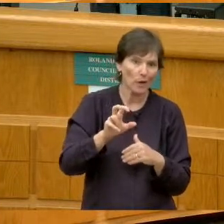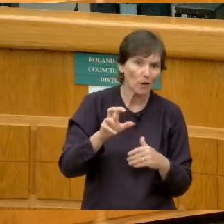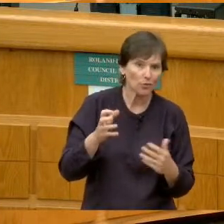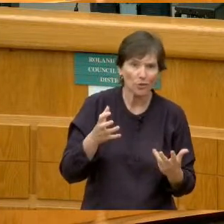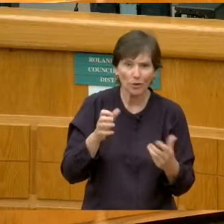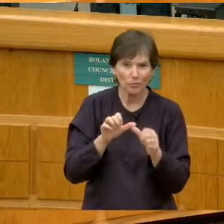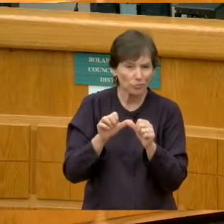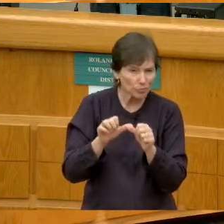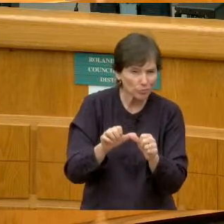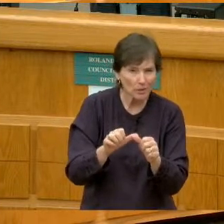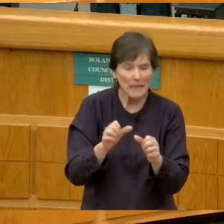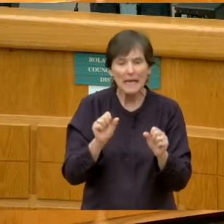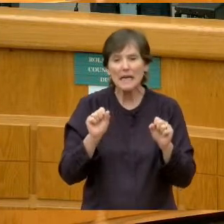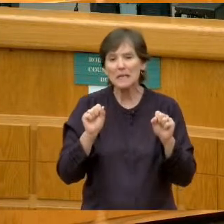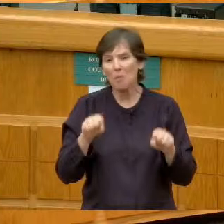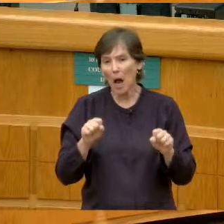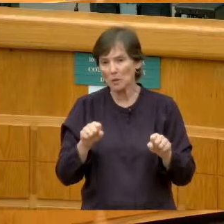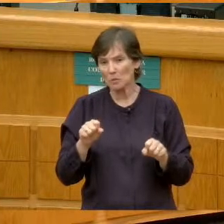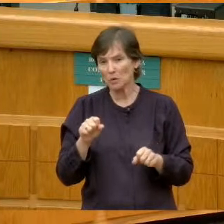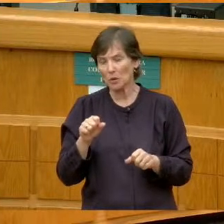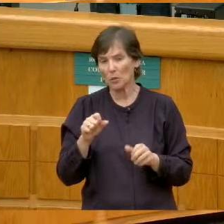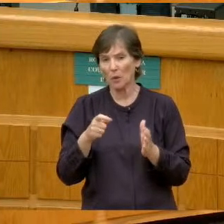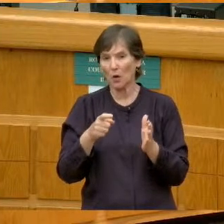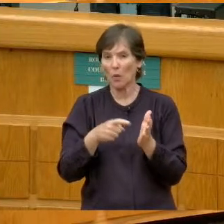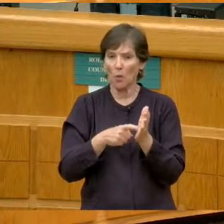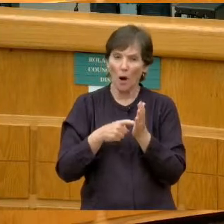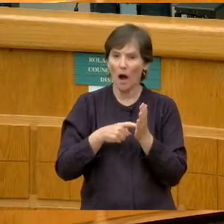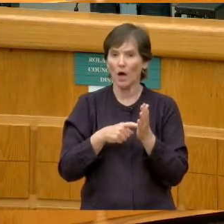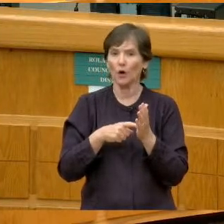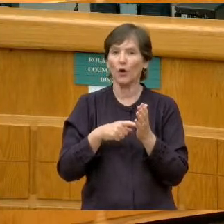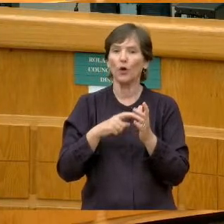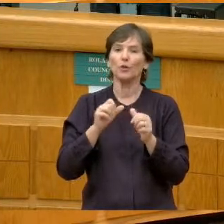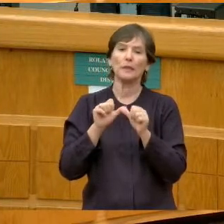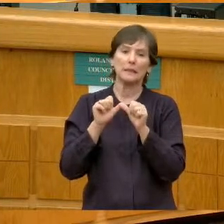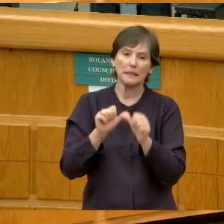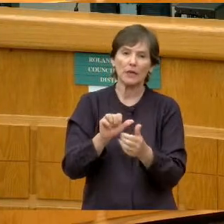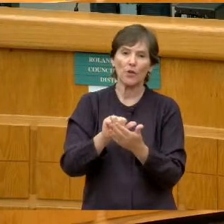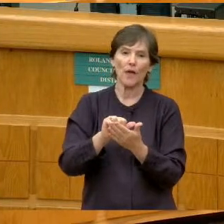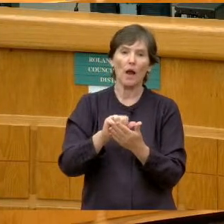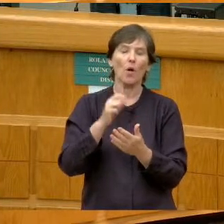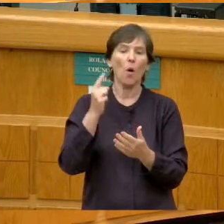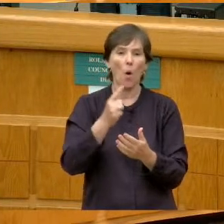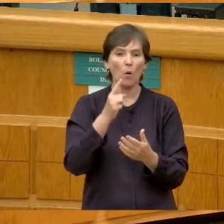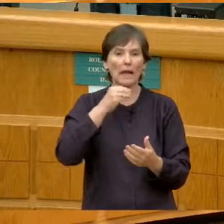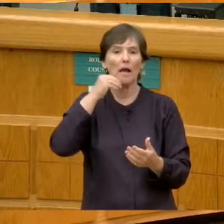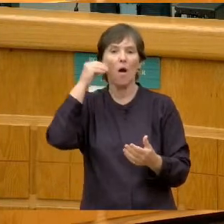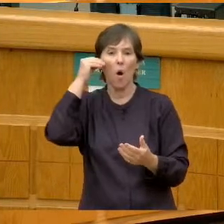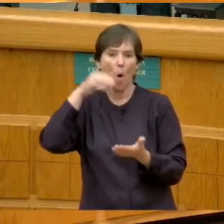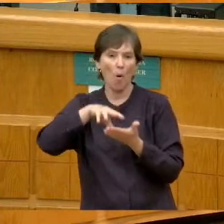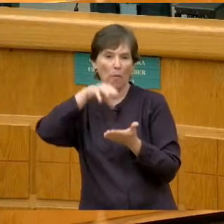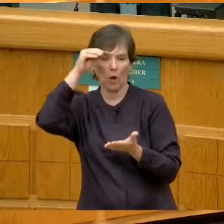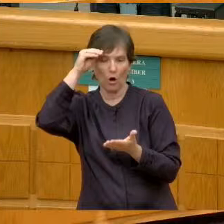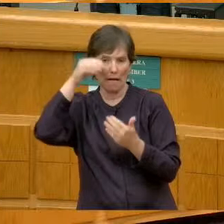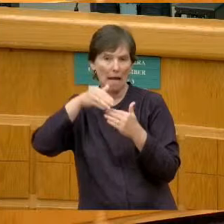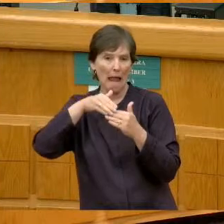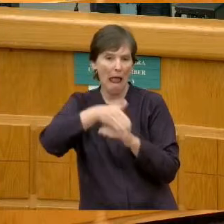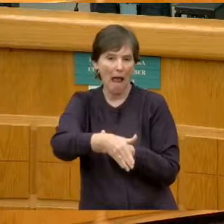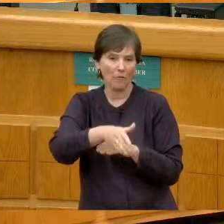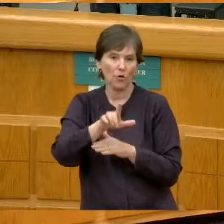continue that at-home learning only beyond Labor Day. And in